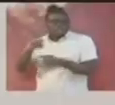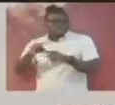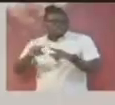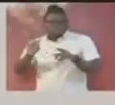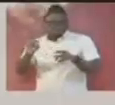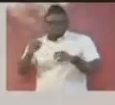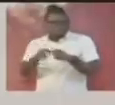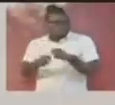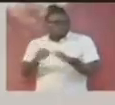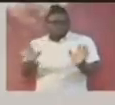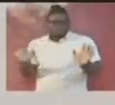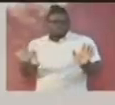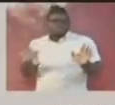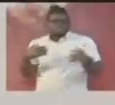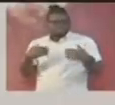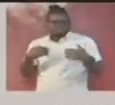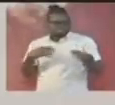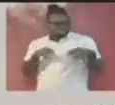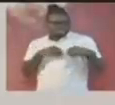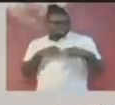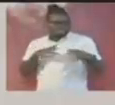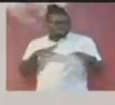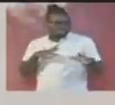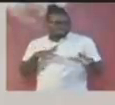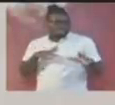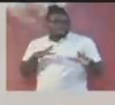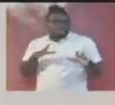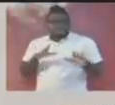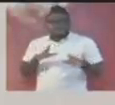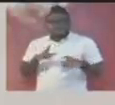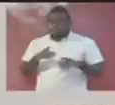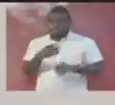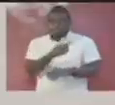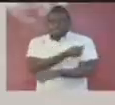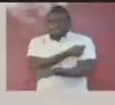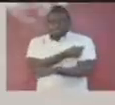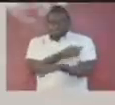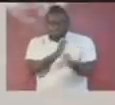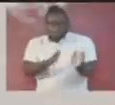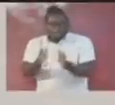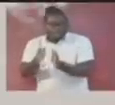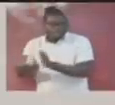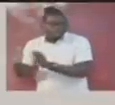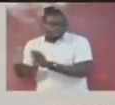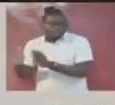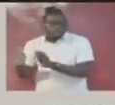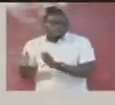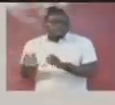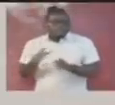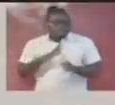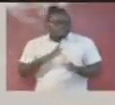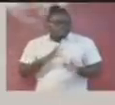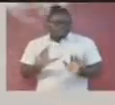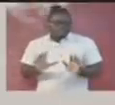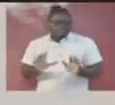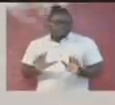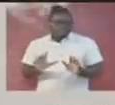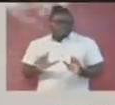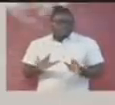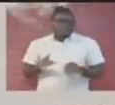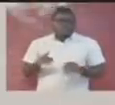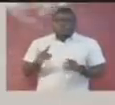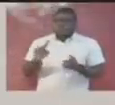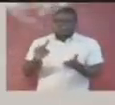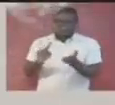vaccination program. So once it meets regulatory muster, we are ready, willing,